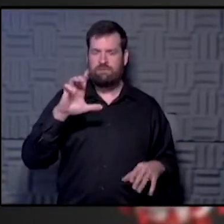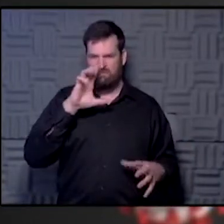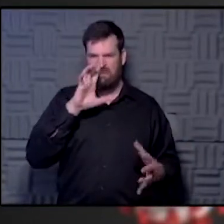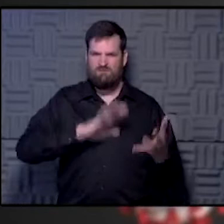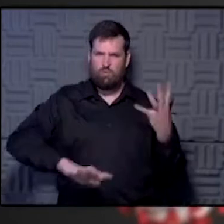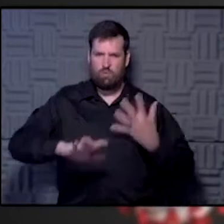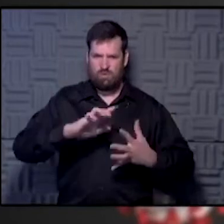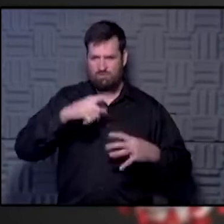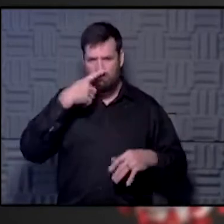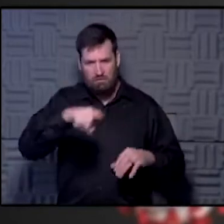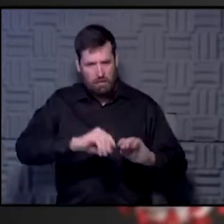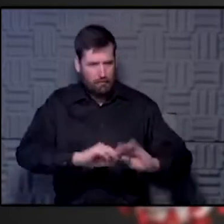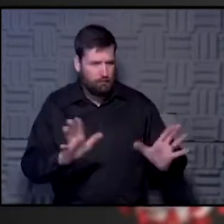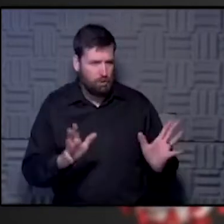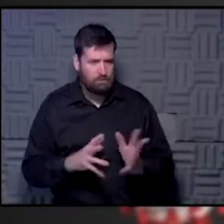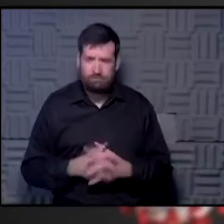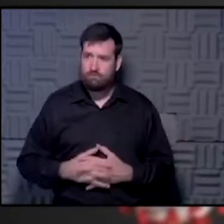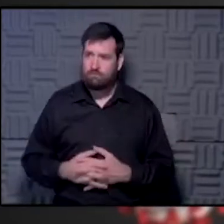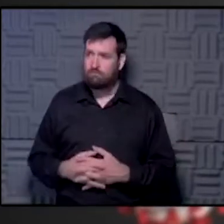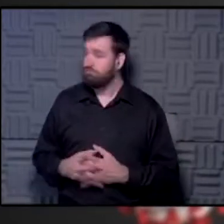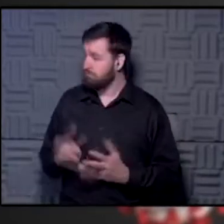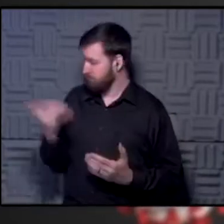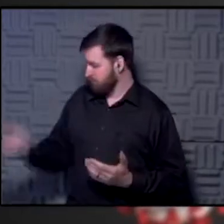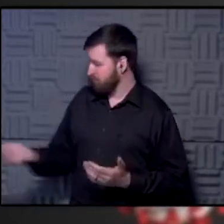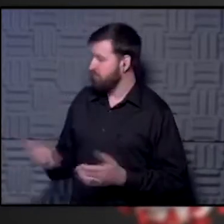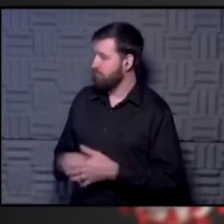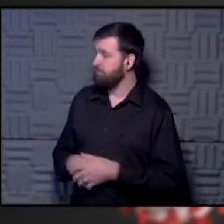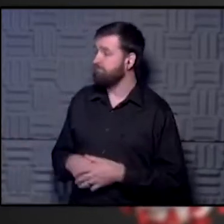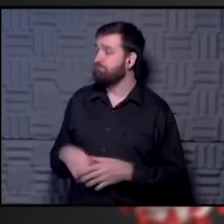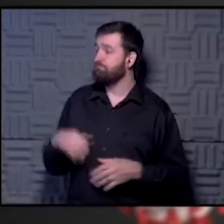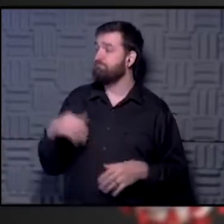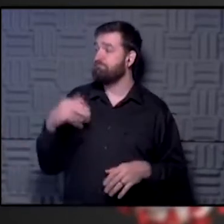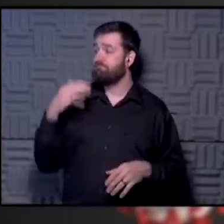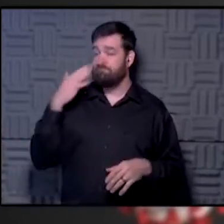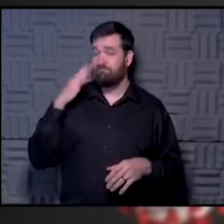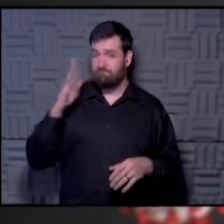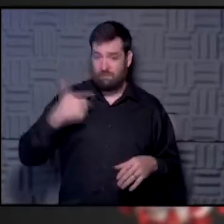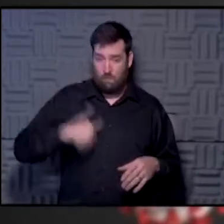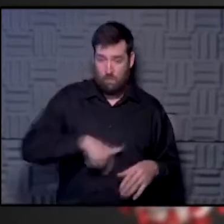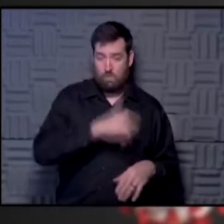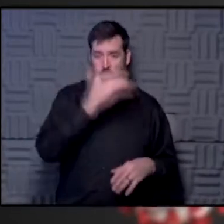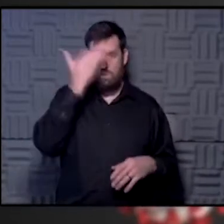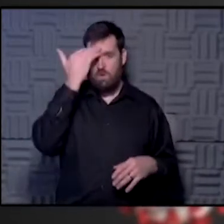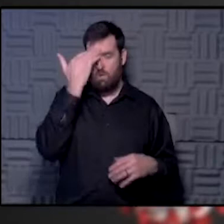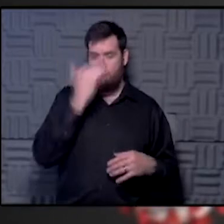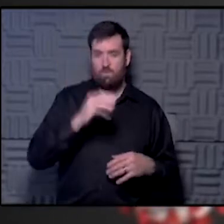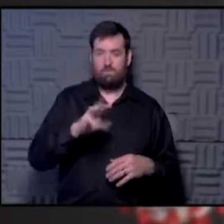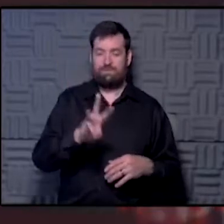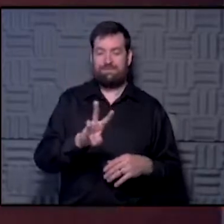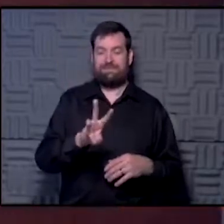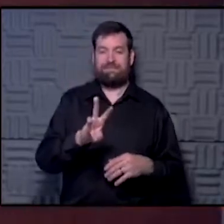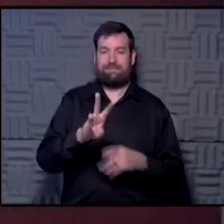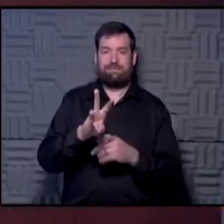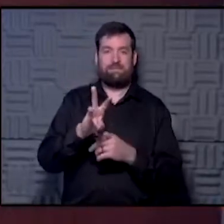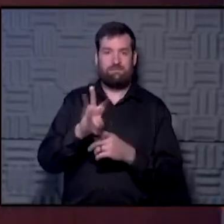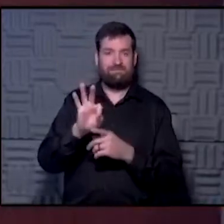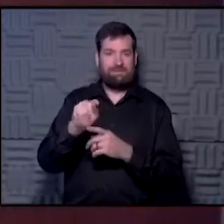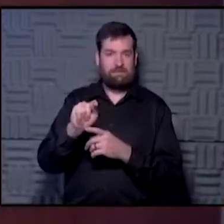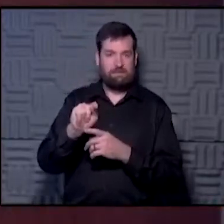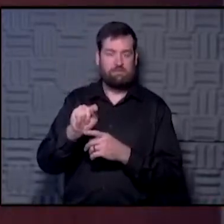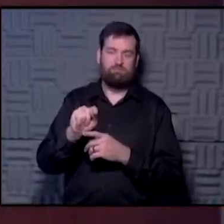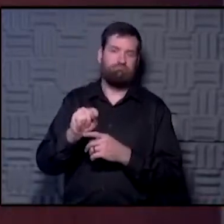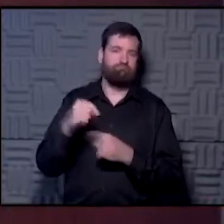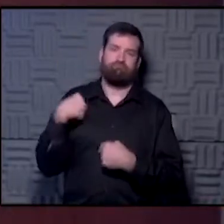clarify this? Do you want to? Yeah, you can go. Okay. Well, I know that what we know is that 6 feet of social distancing has always